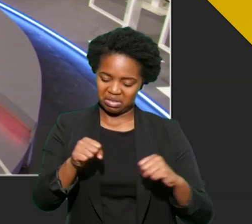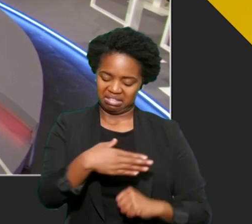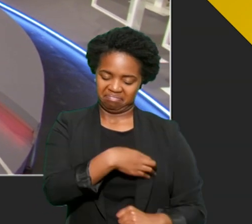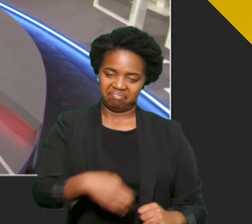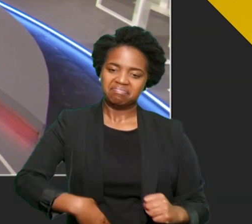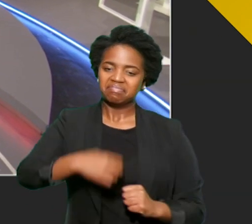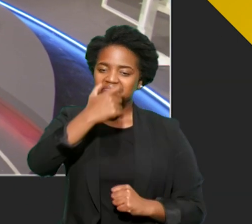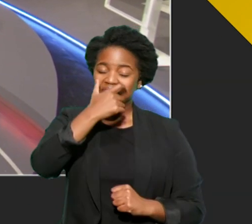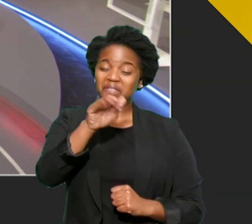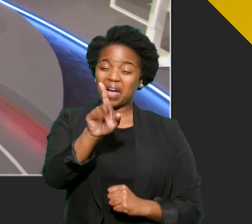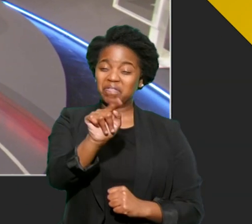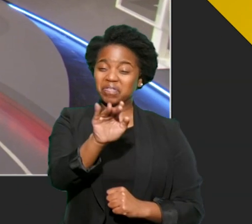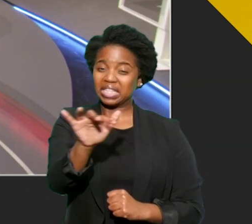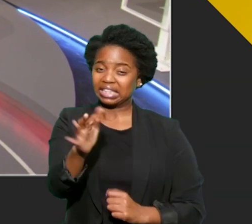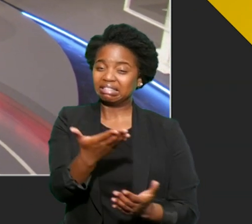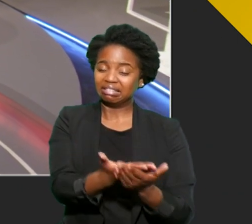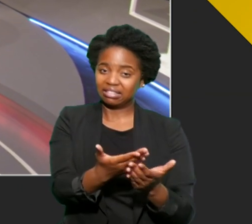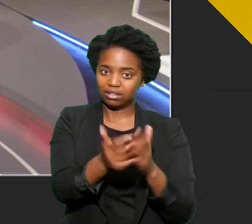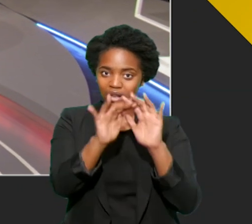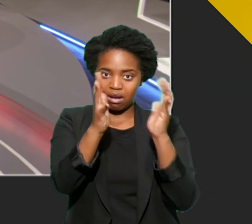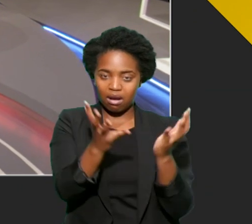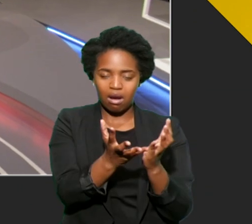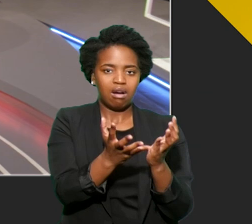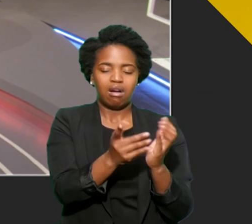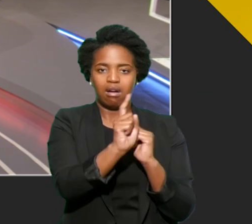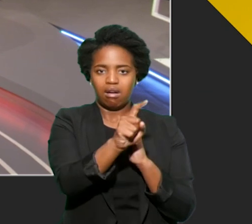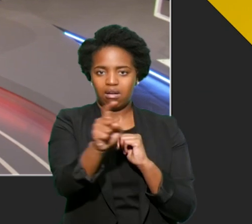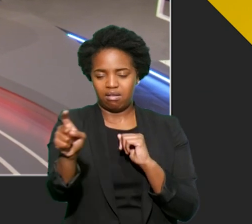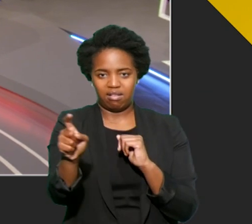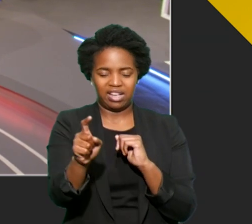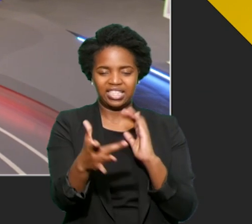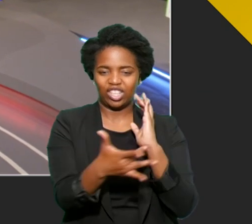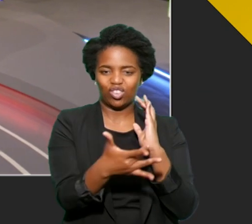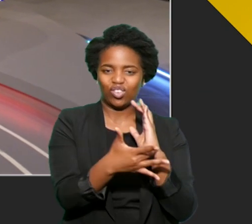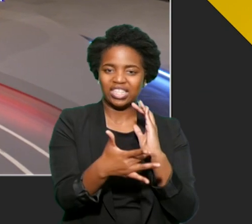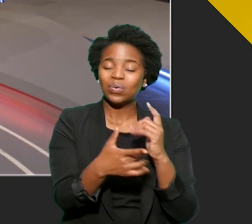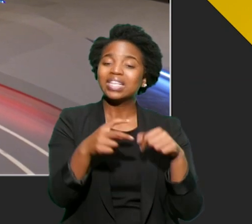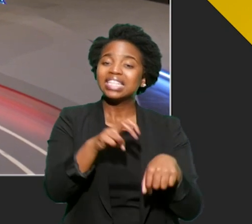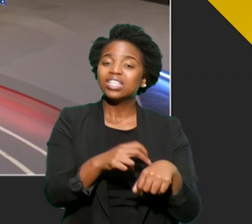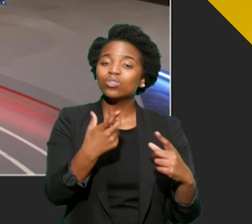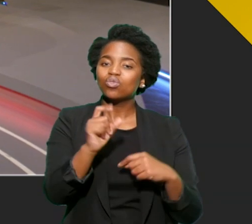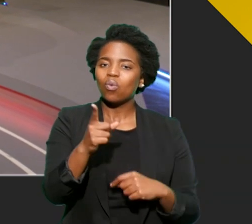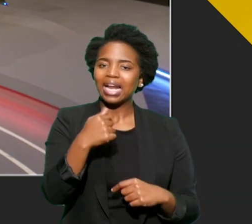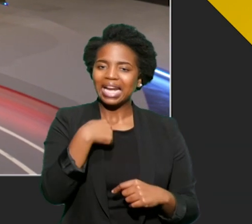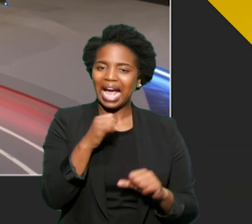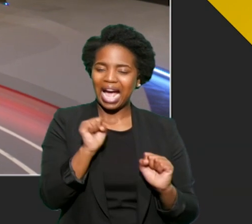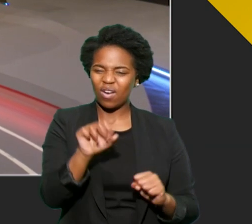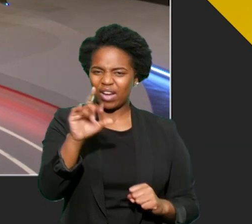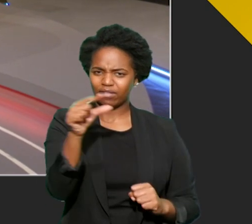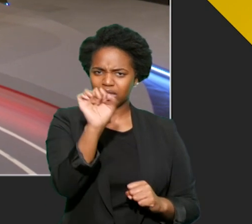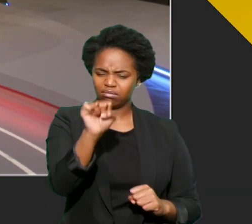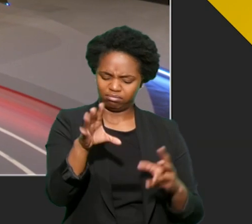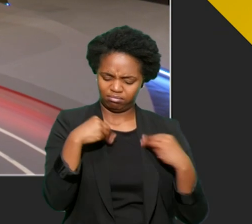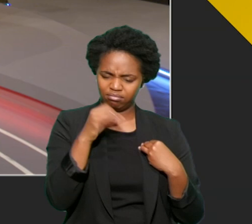for it. 5 trillion rand that the digital era could potentially give us, but all we need to do is to be able to accommodate you in a 5G,